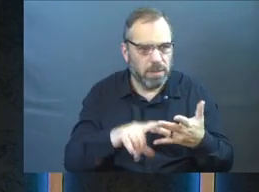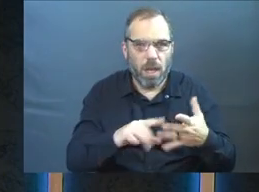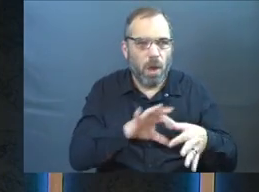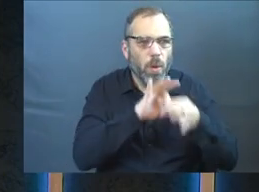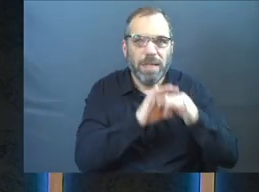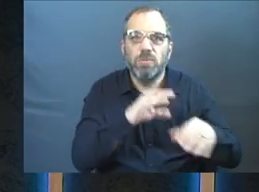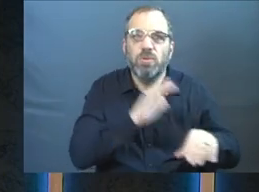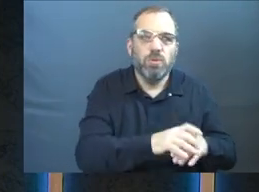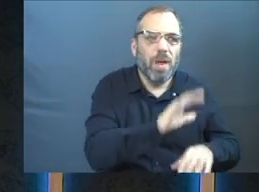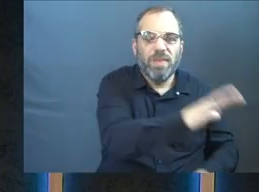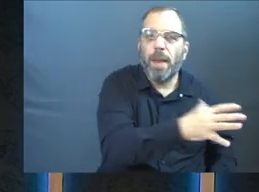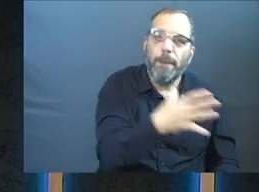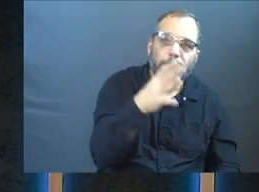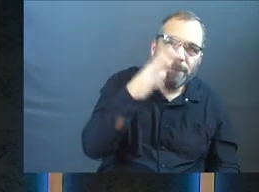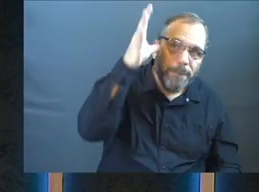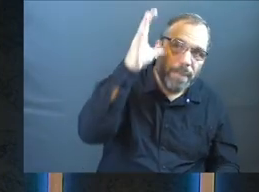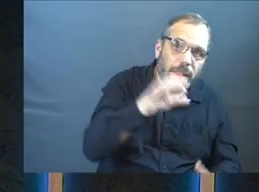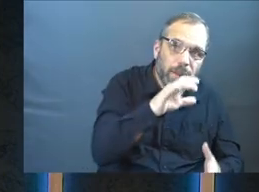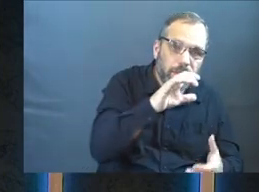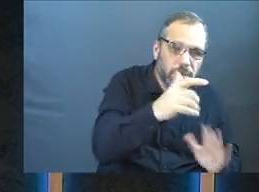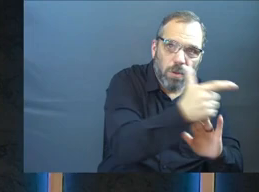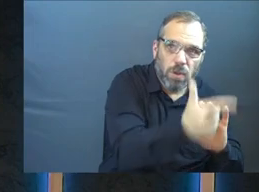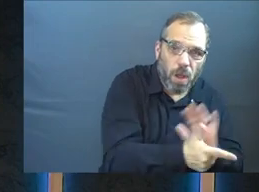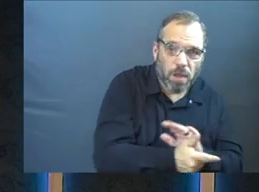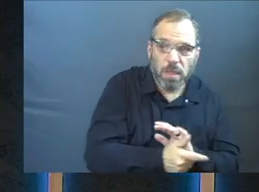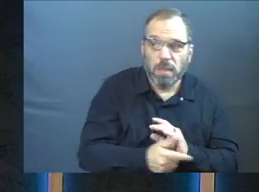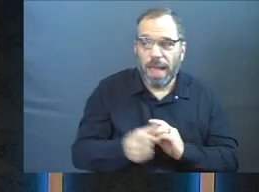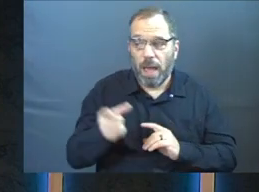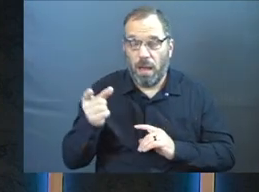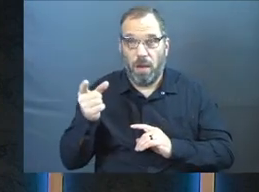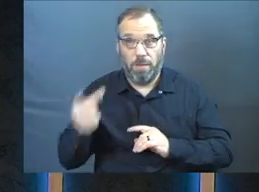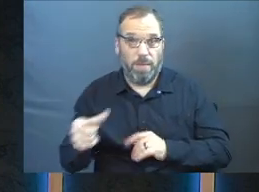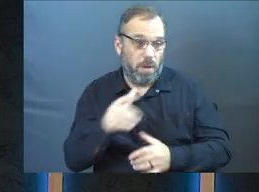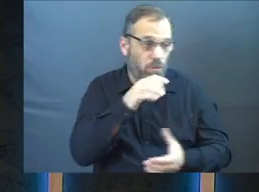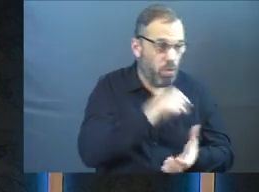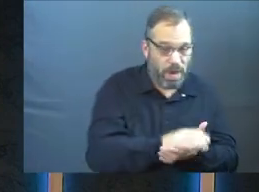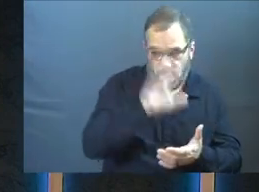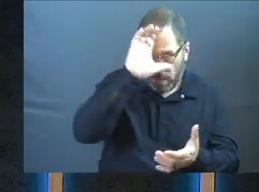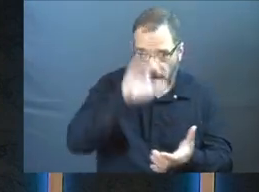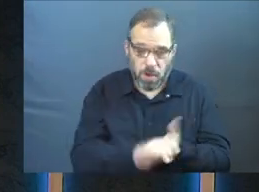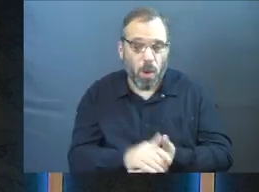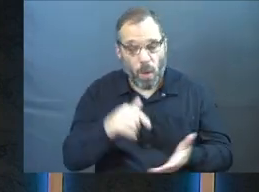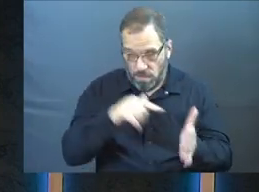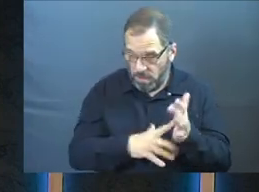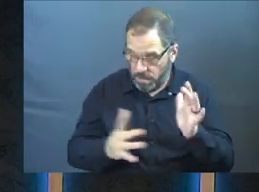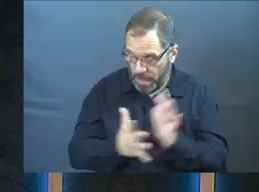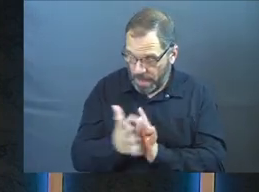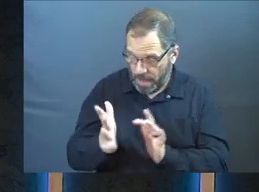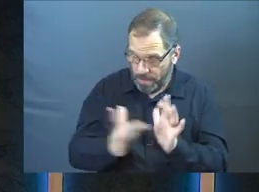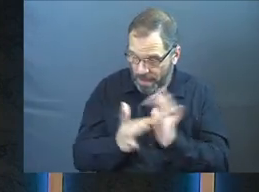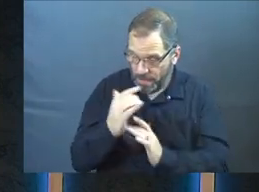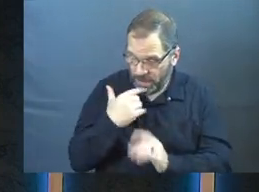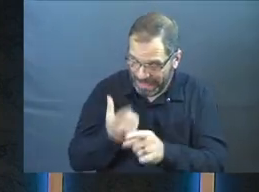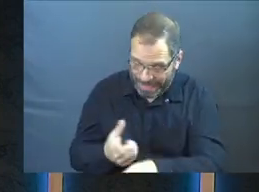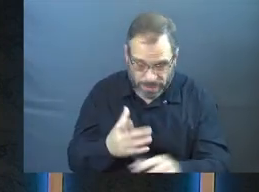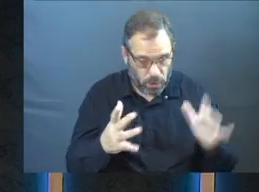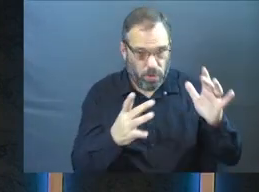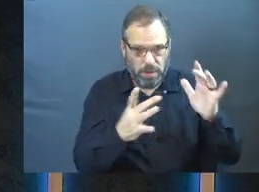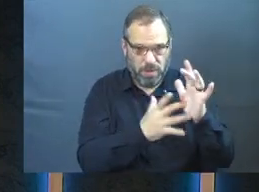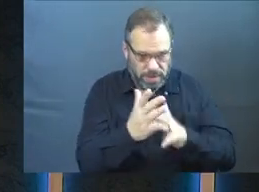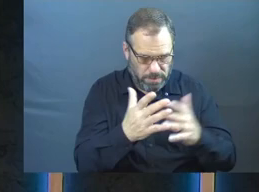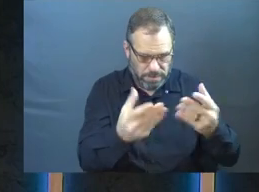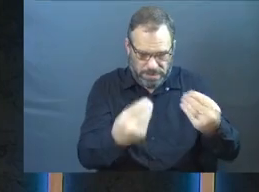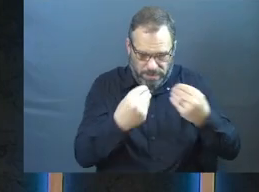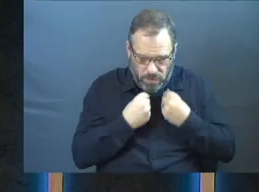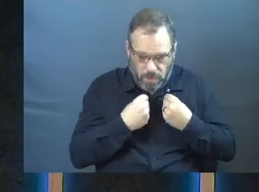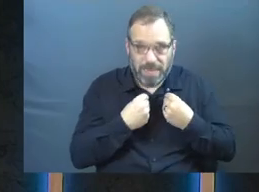relationship to the in-laws going to be like? And one of you might in that moment say, well, this is what the Bible says, or this is what Jesus has